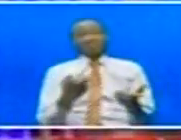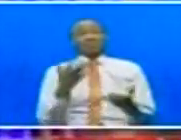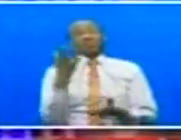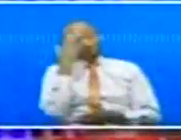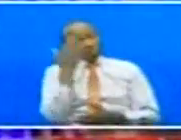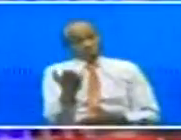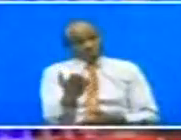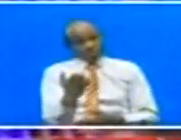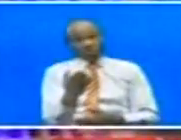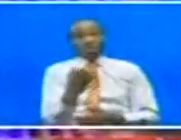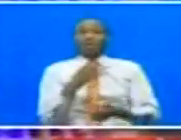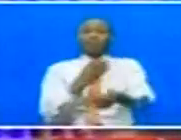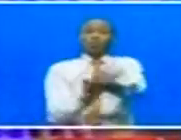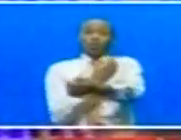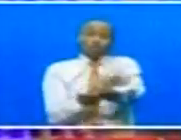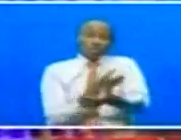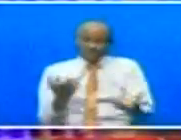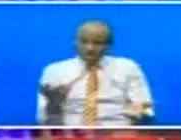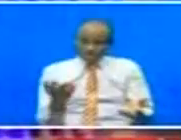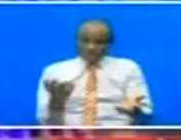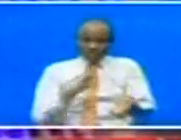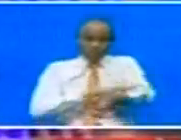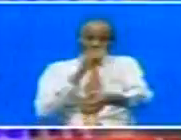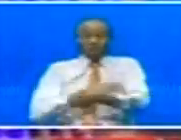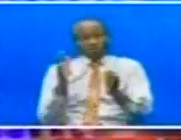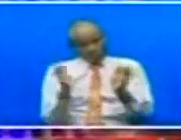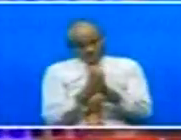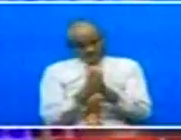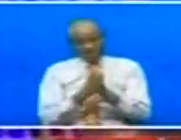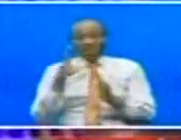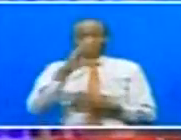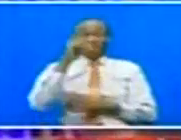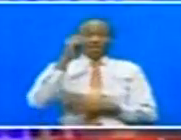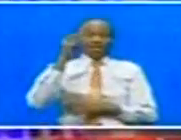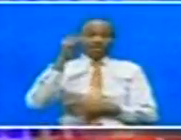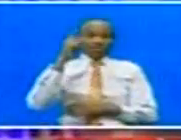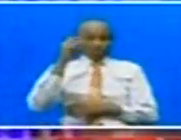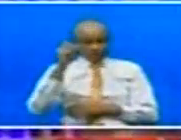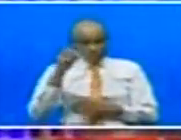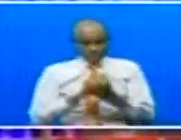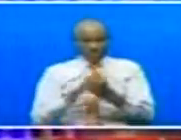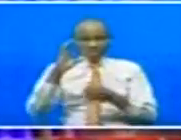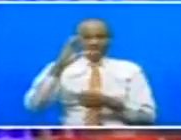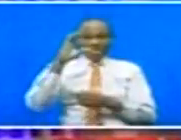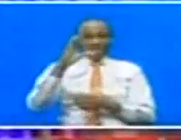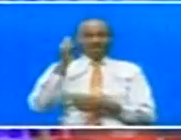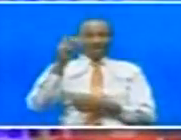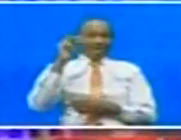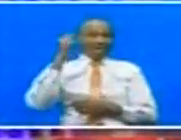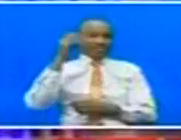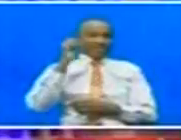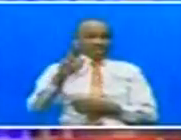right, George Bush, 1 and 2, Clinton, Carter, JF